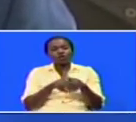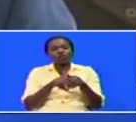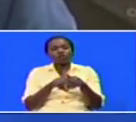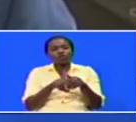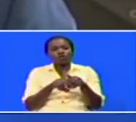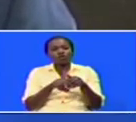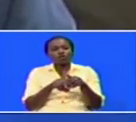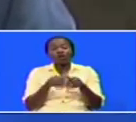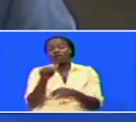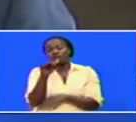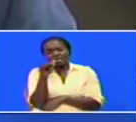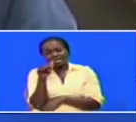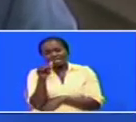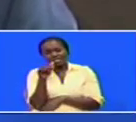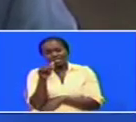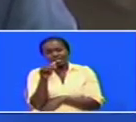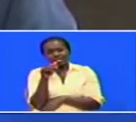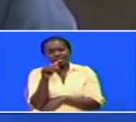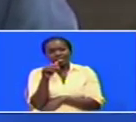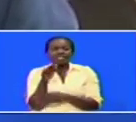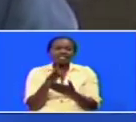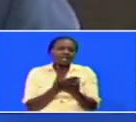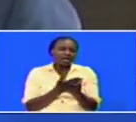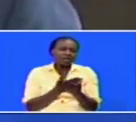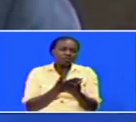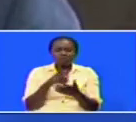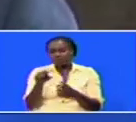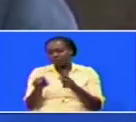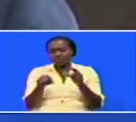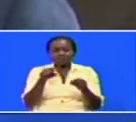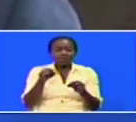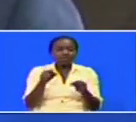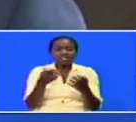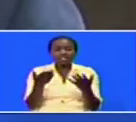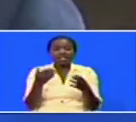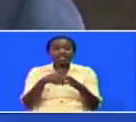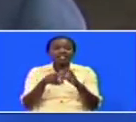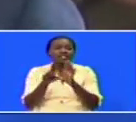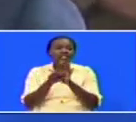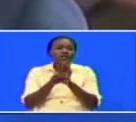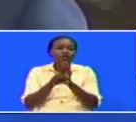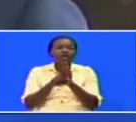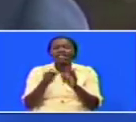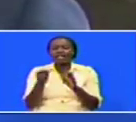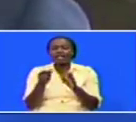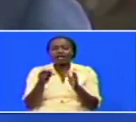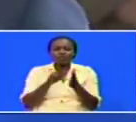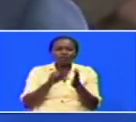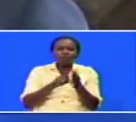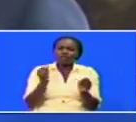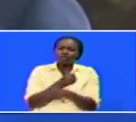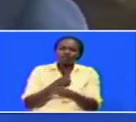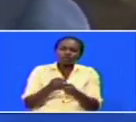You are asking for certain grievances to be addressed within the law. Those grievances cannot be addressed if you